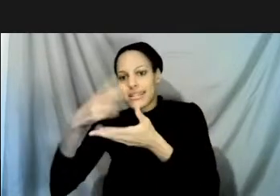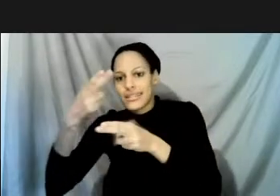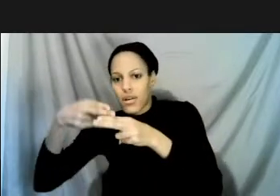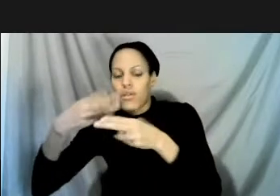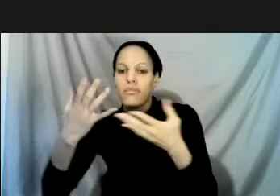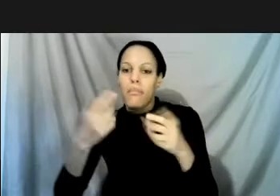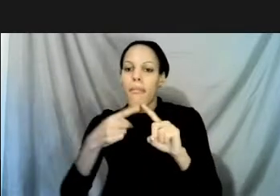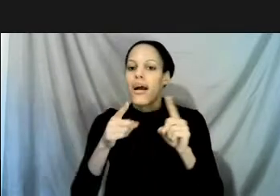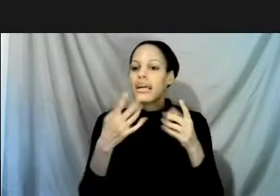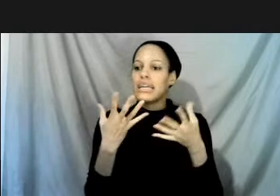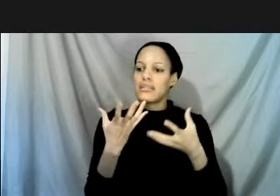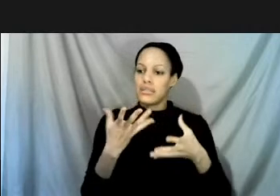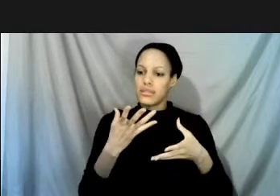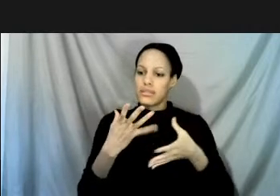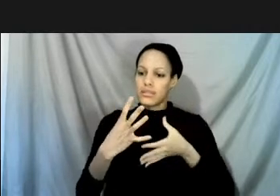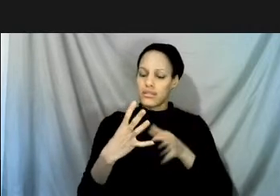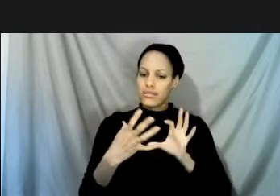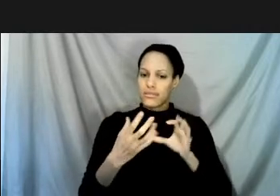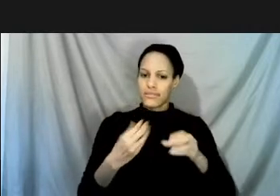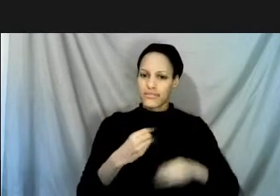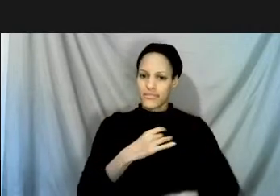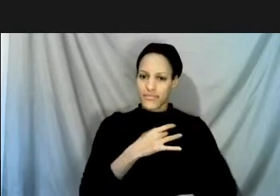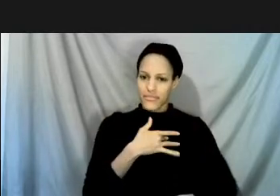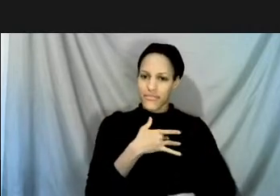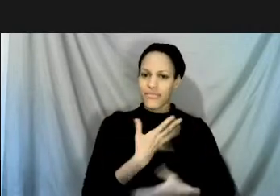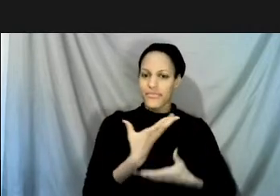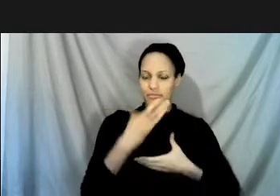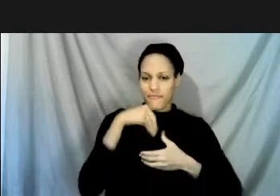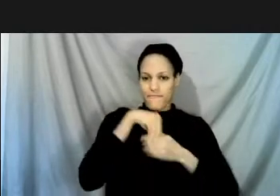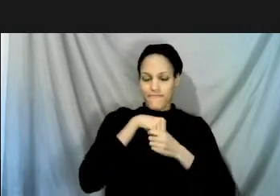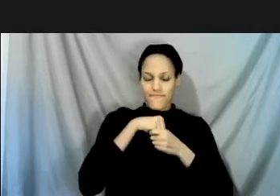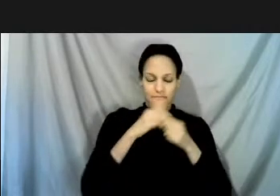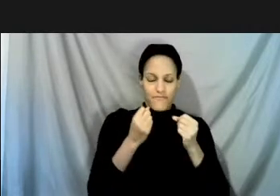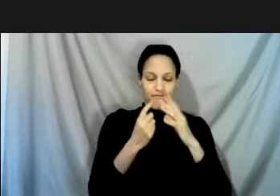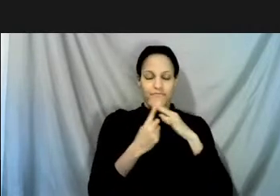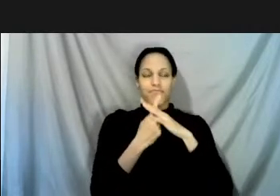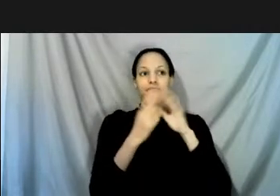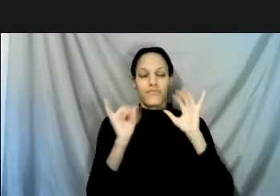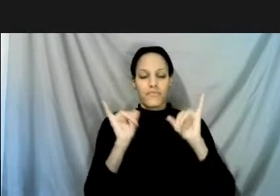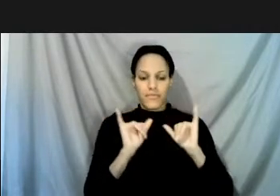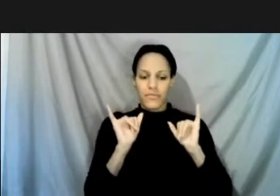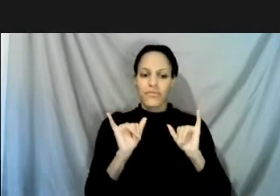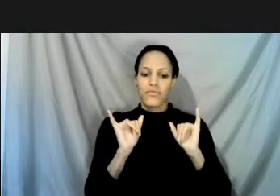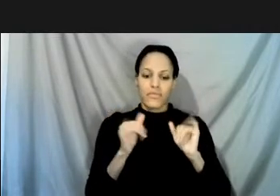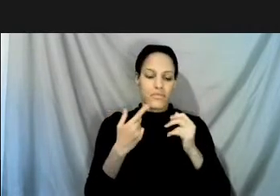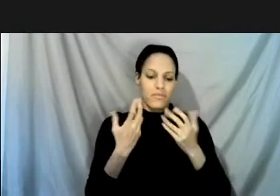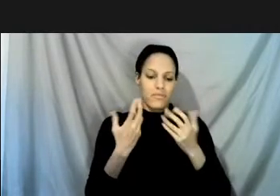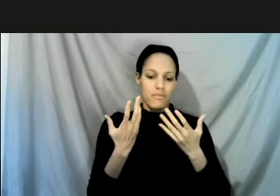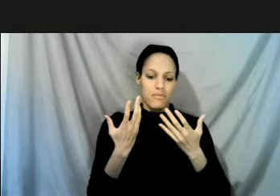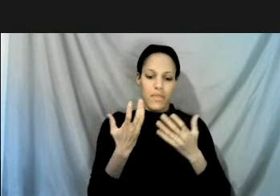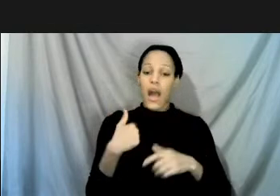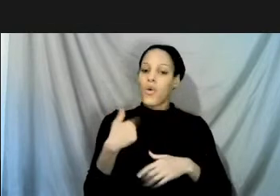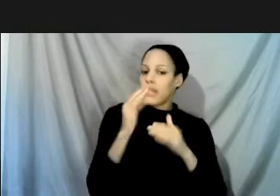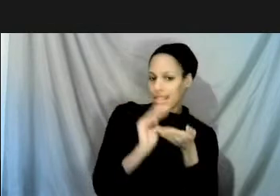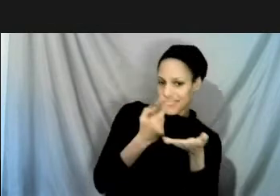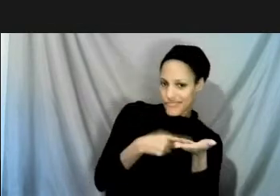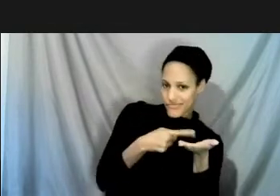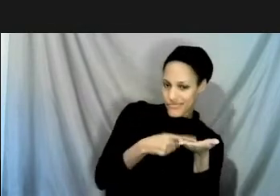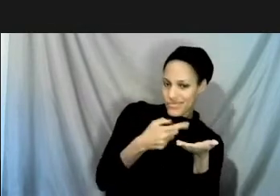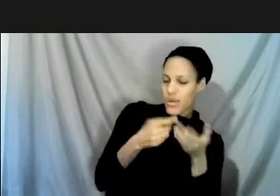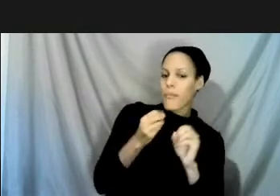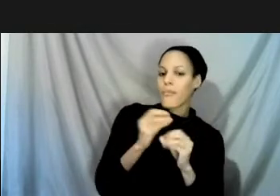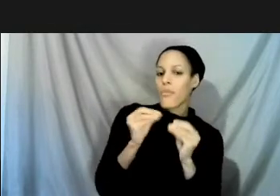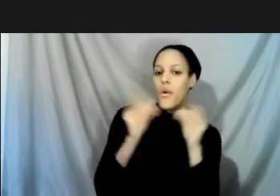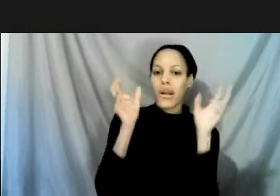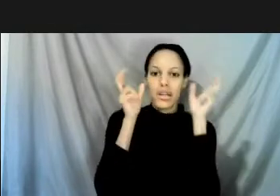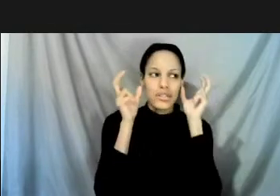with me and came to mind, but I want to do less talking and more listening, but I wanted to say those things